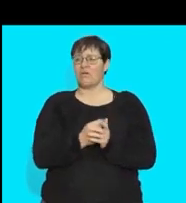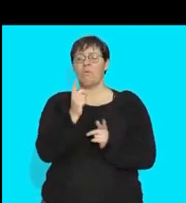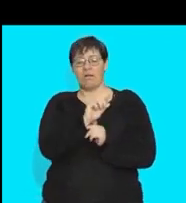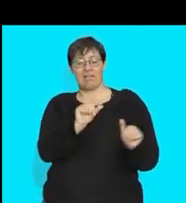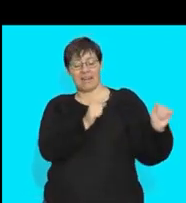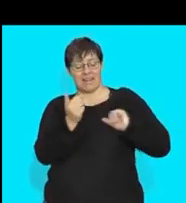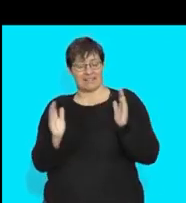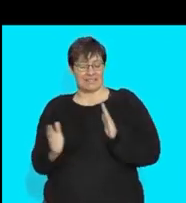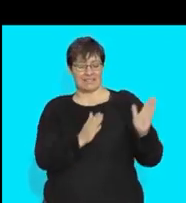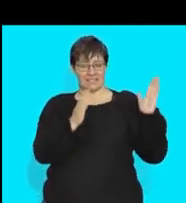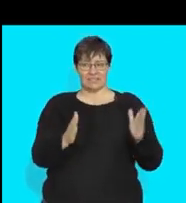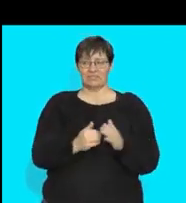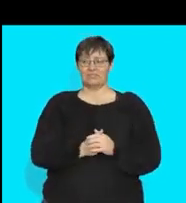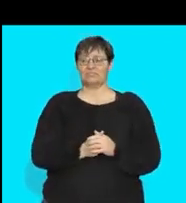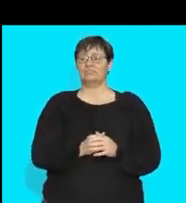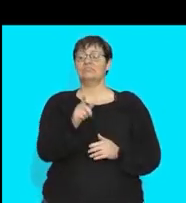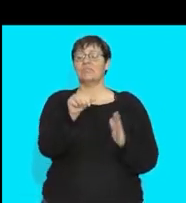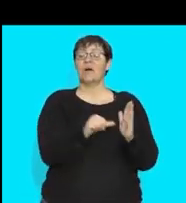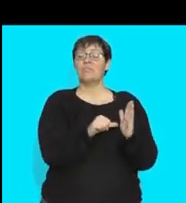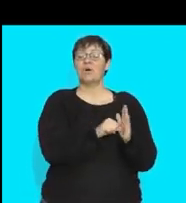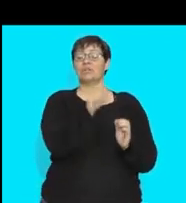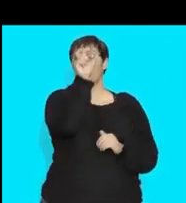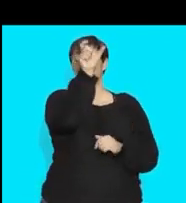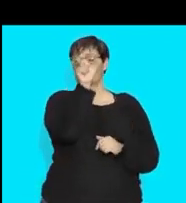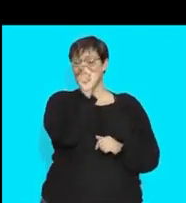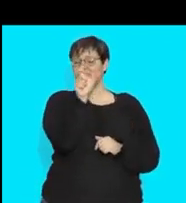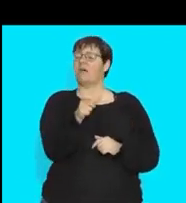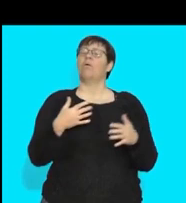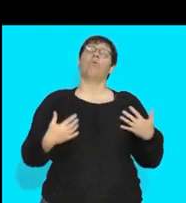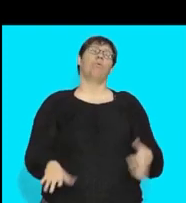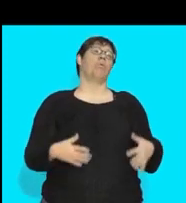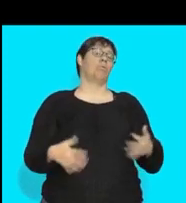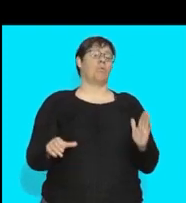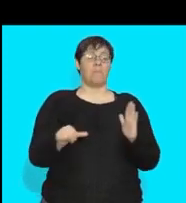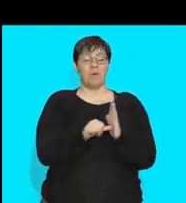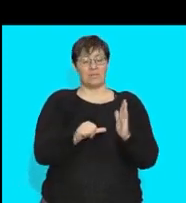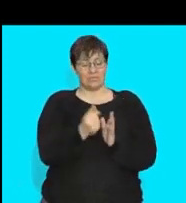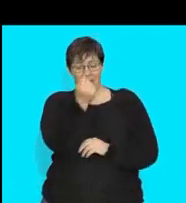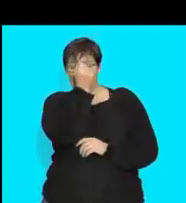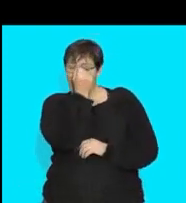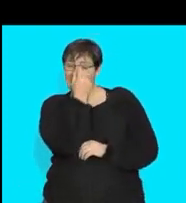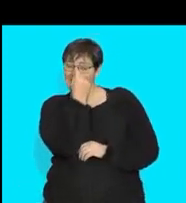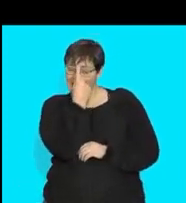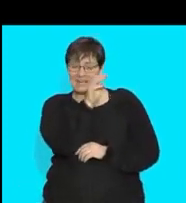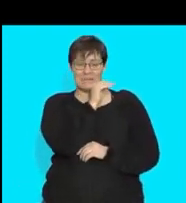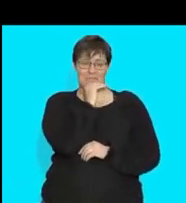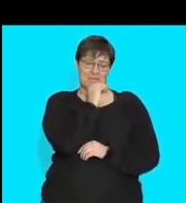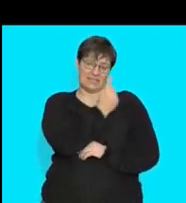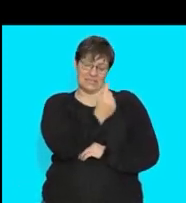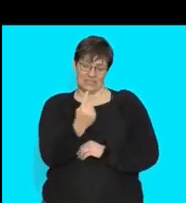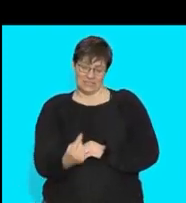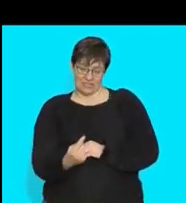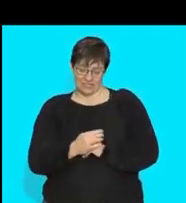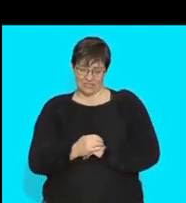slide. And those keywords are actually really important in understanding the definition. We've done